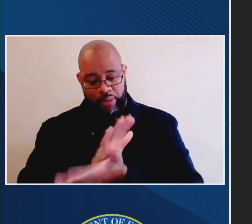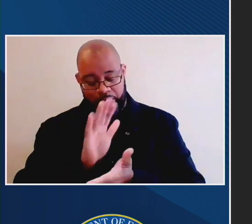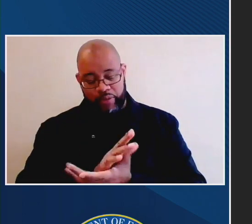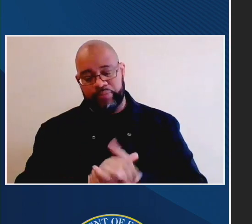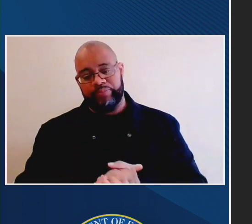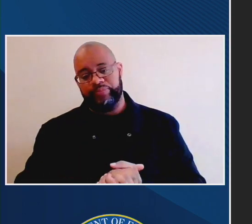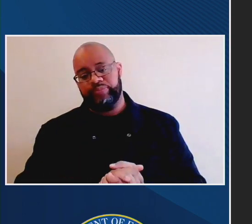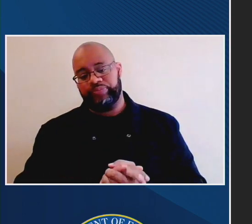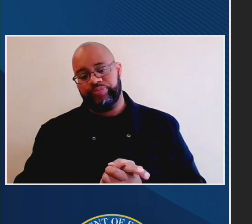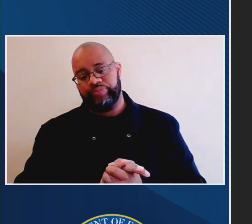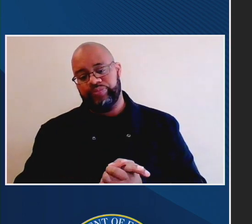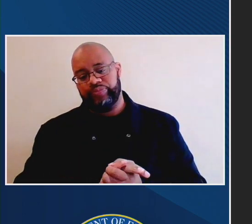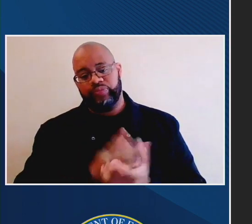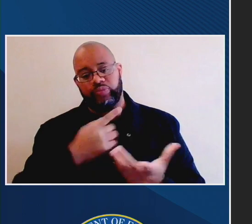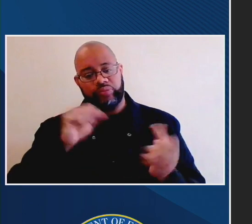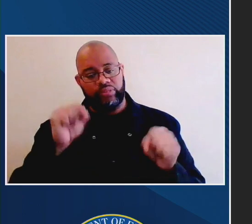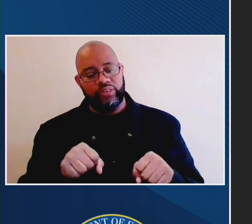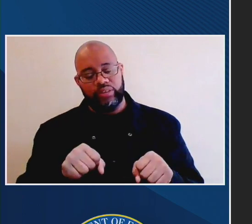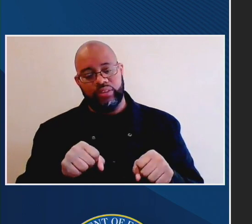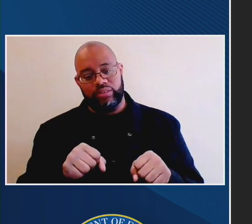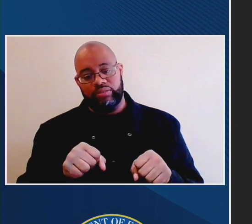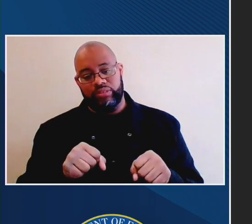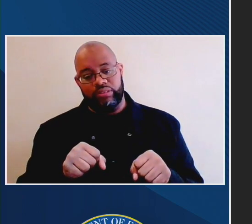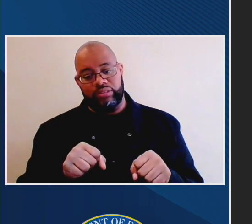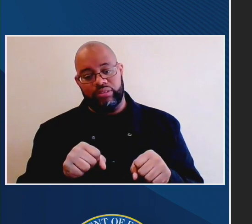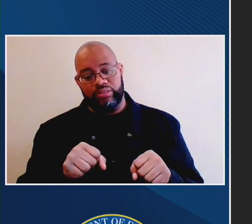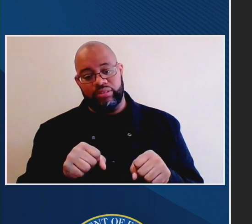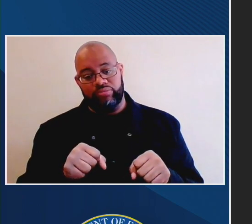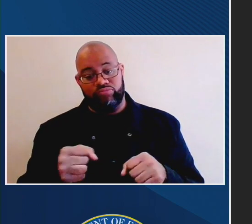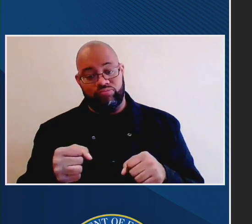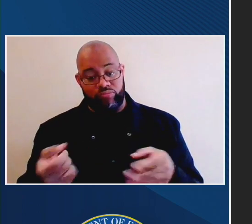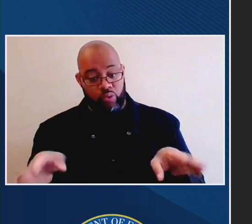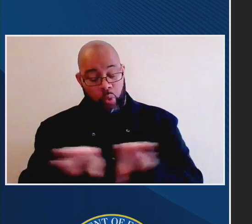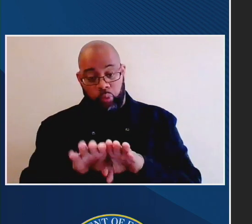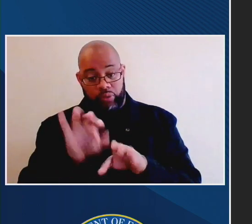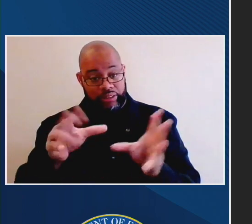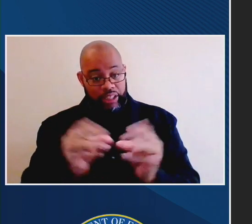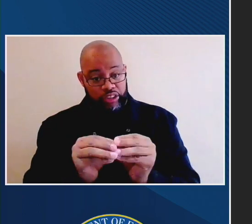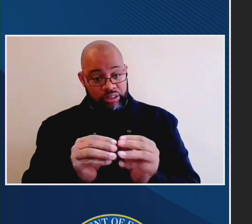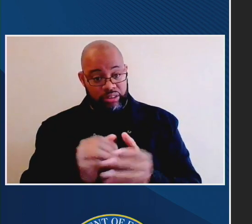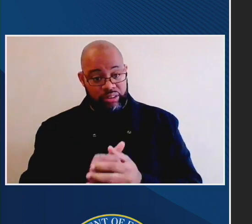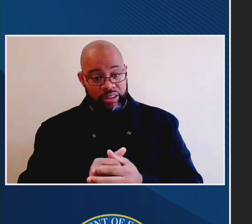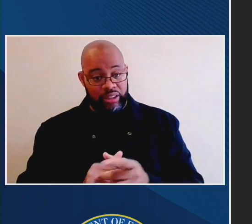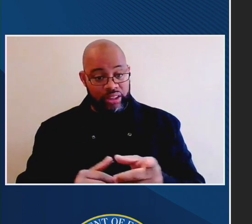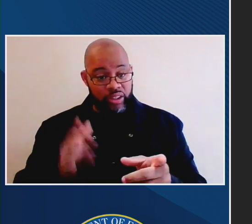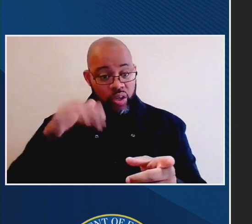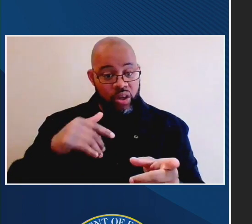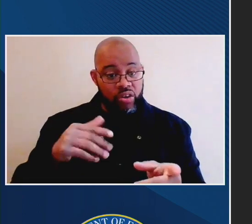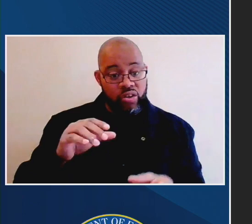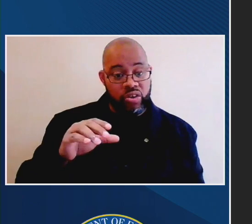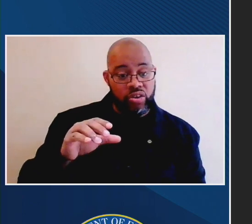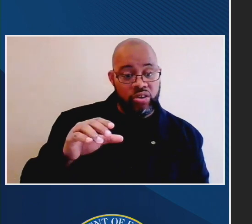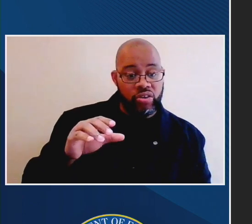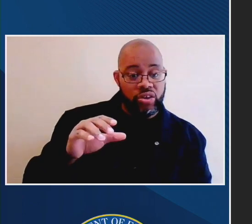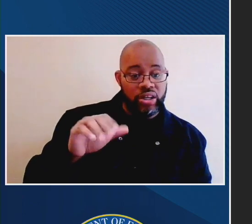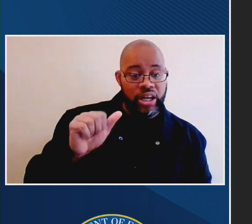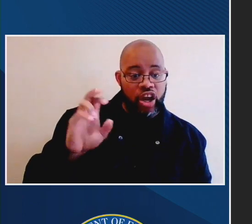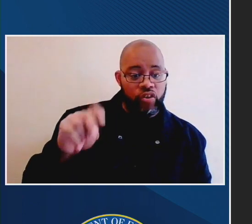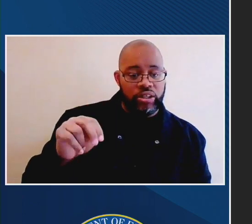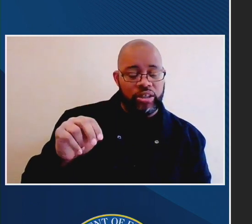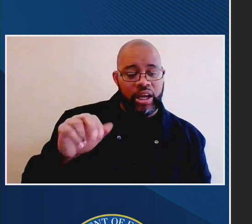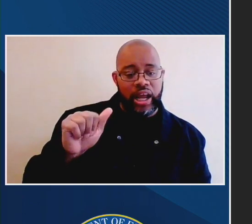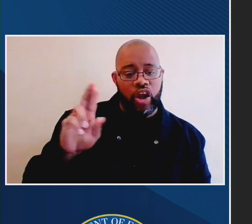that it's Congress's responsibility and authority to take up again when it chooses to. We are just